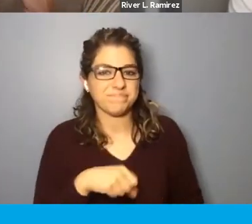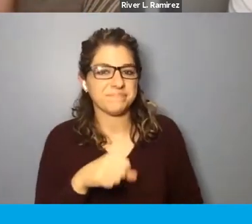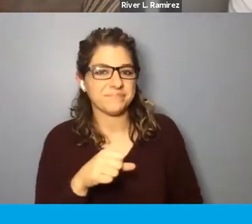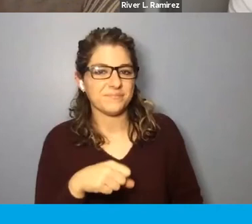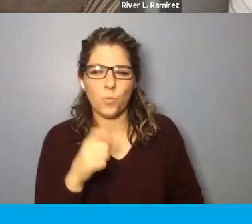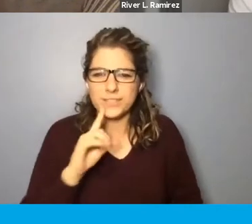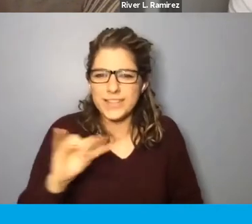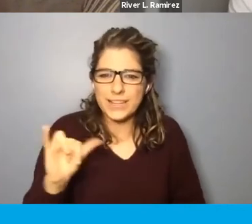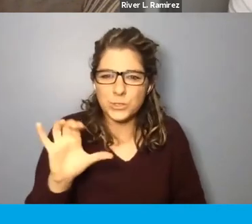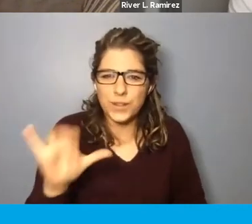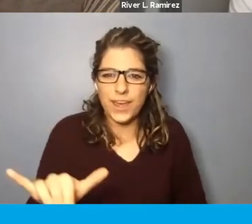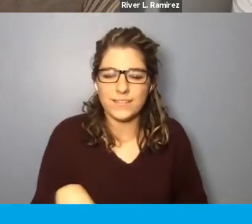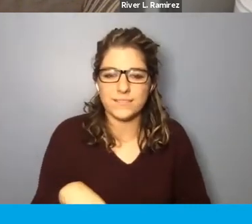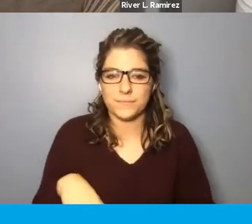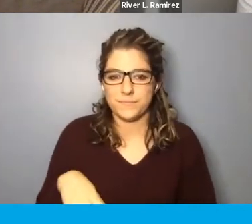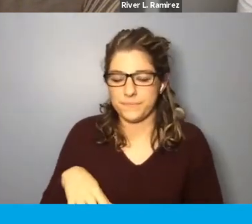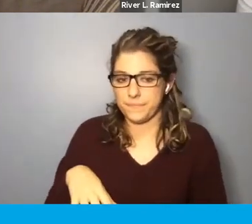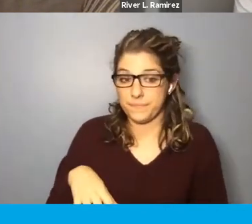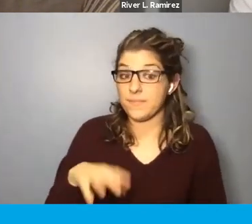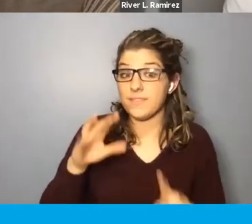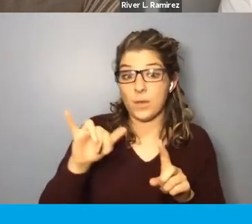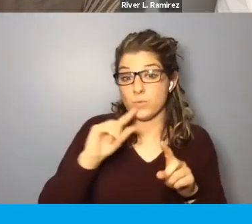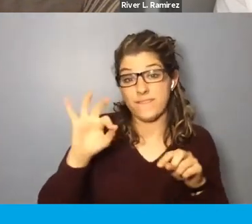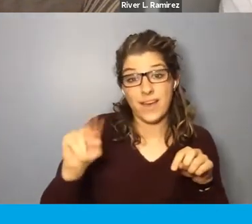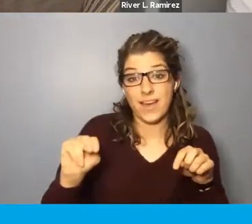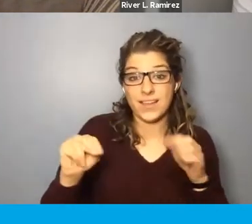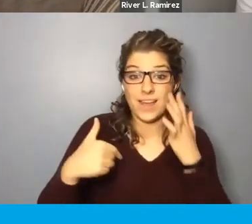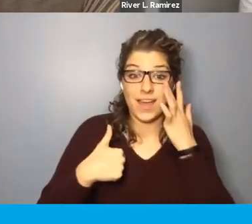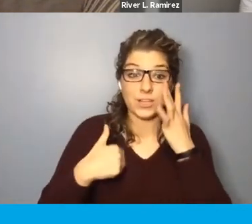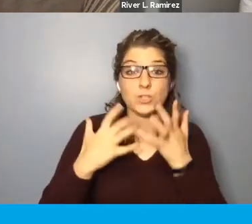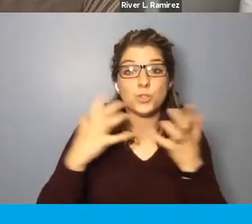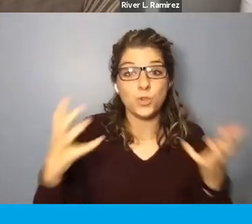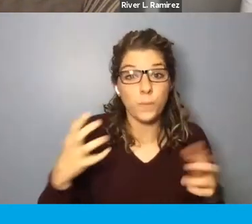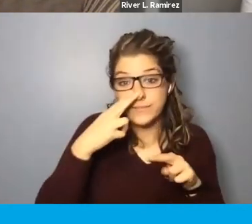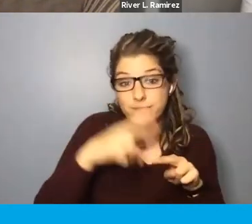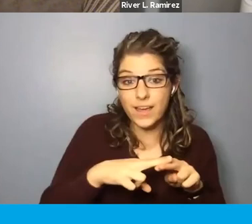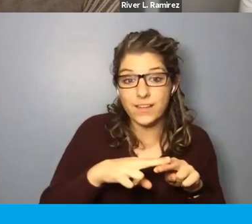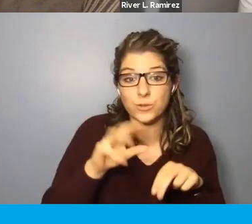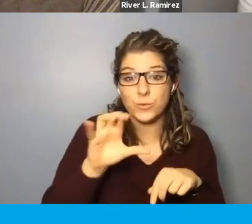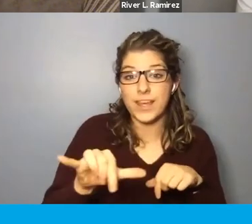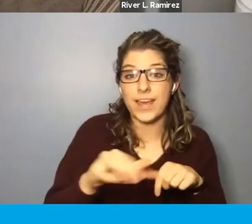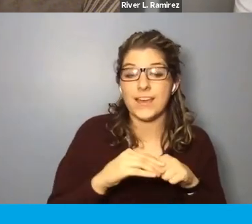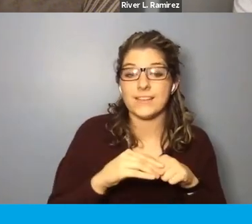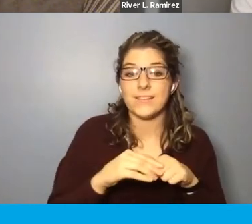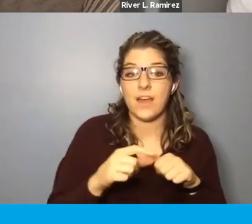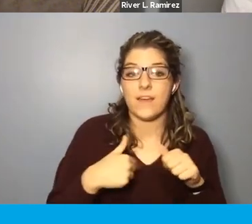was it like to get to do that? That was so fun. I had so much fun doing that.